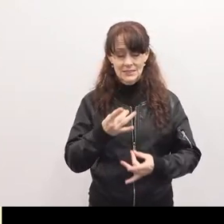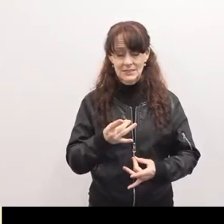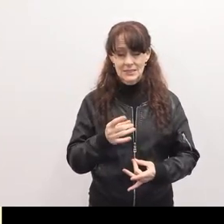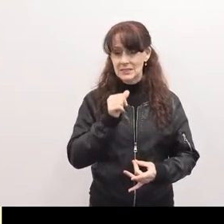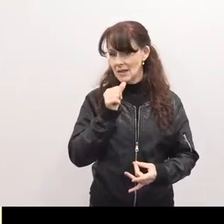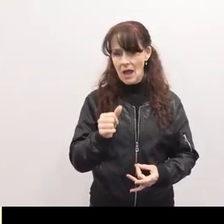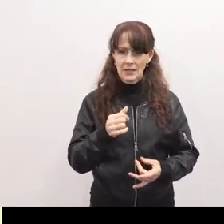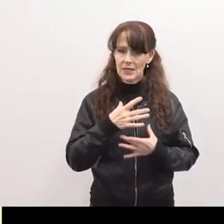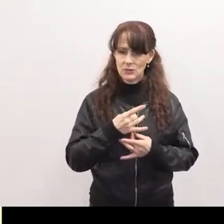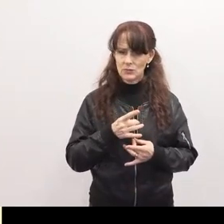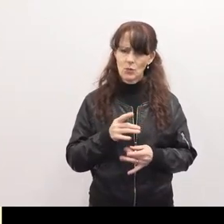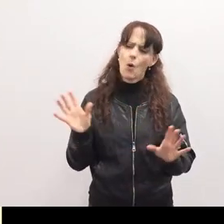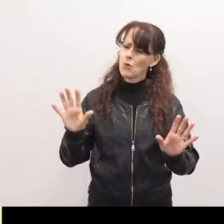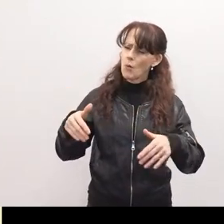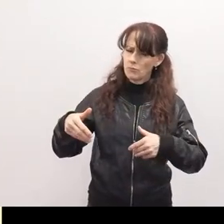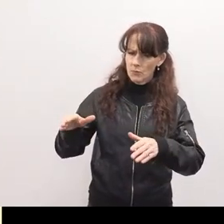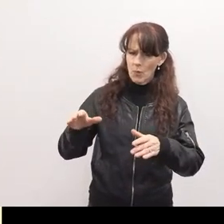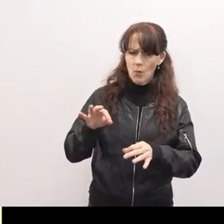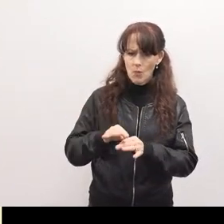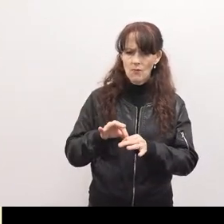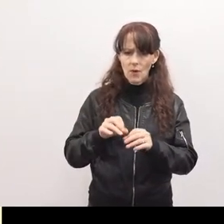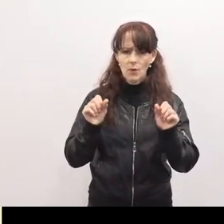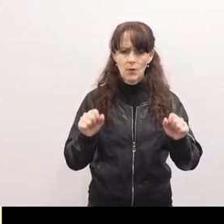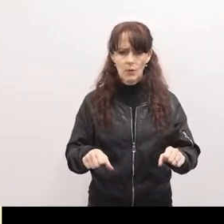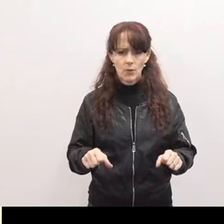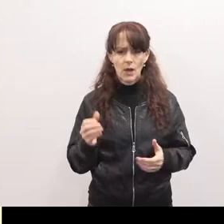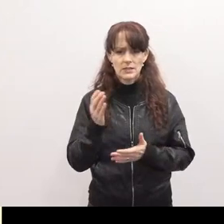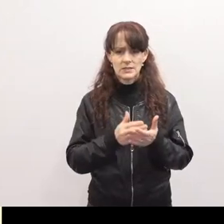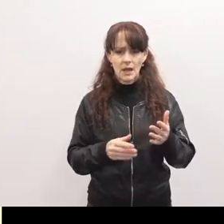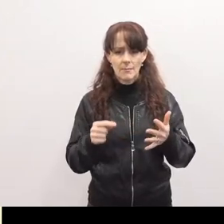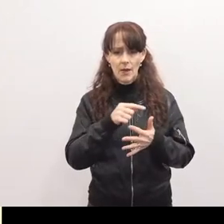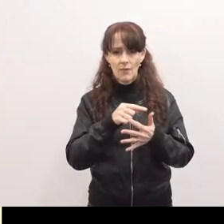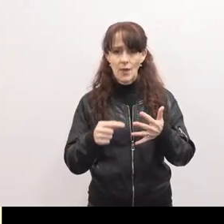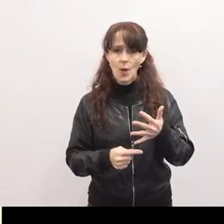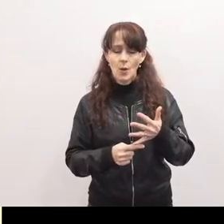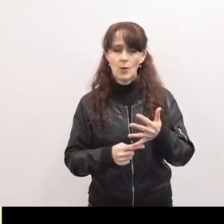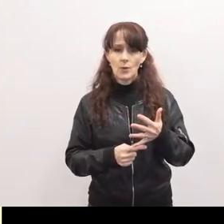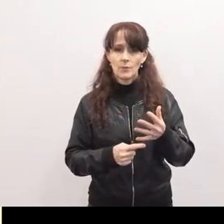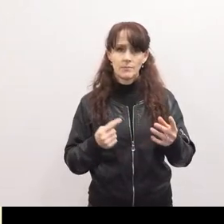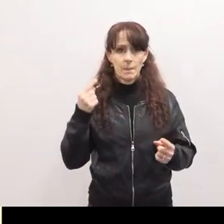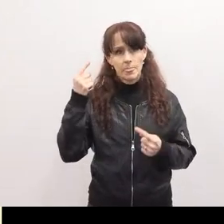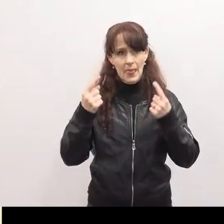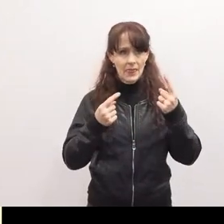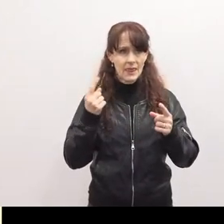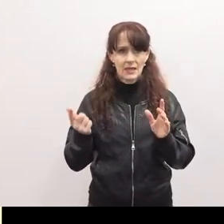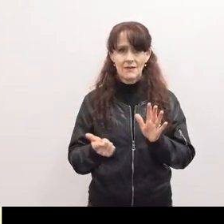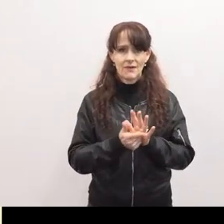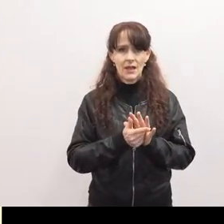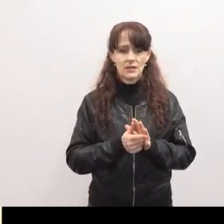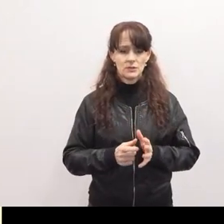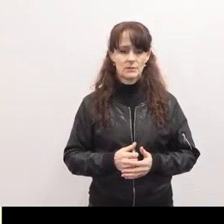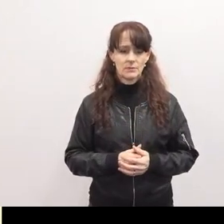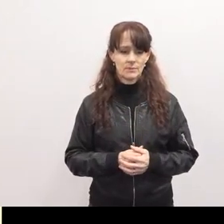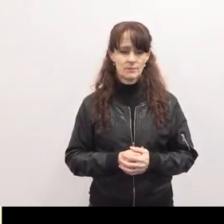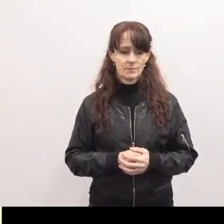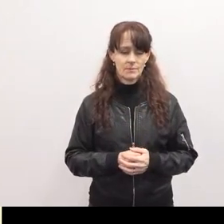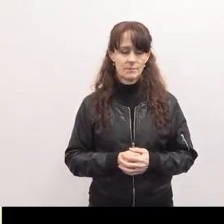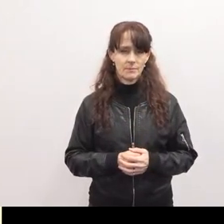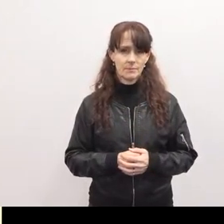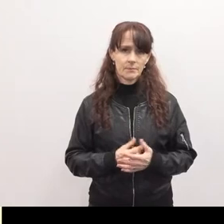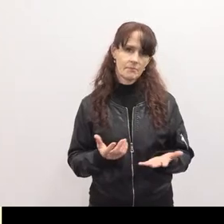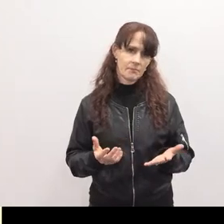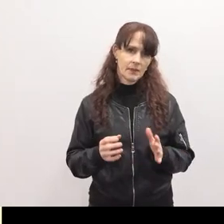non-interests and say, no, you can go ahead and vote on some of these things that you might think would be a violation. One would be